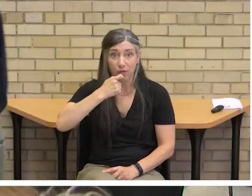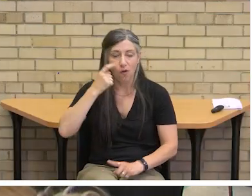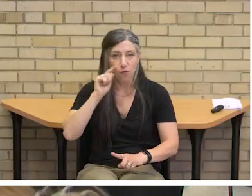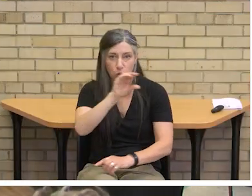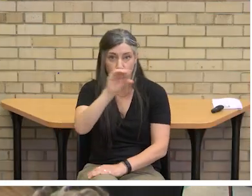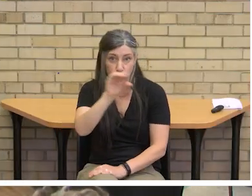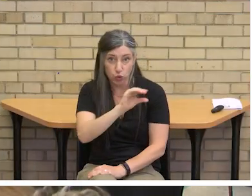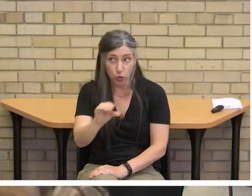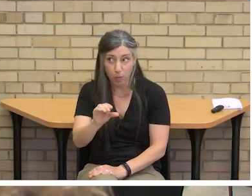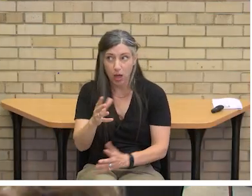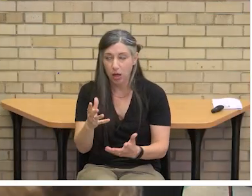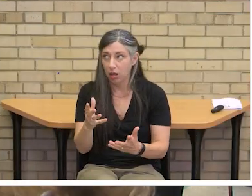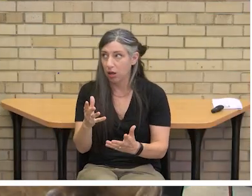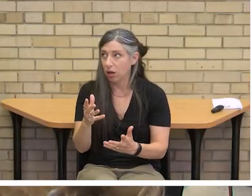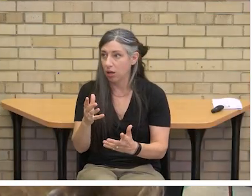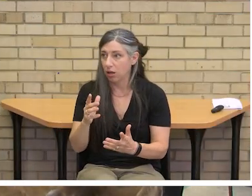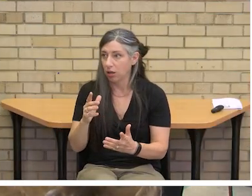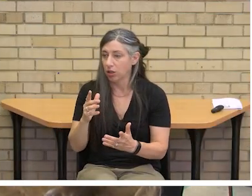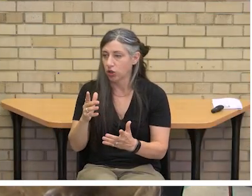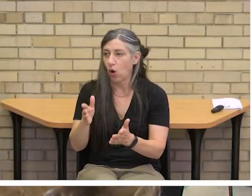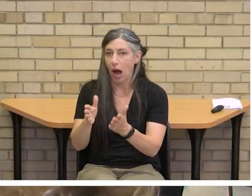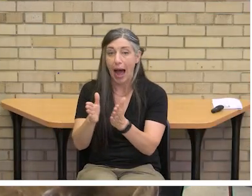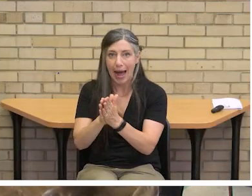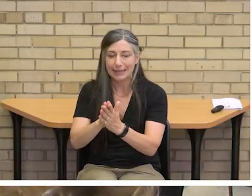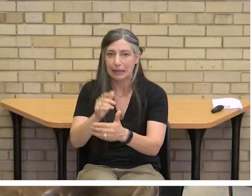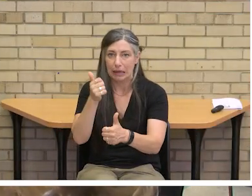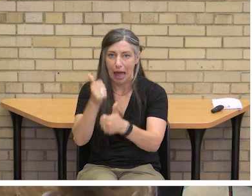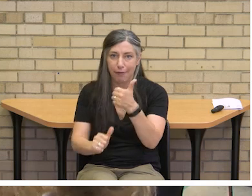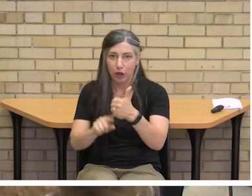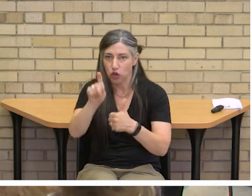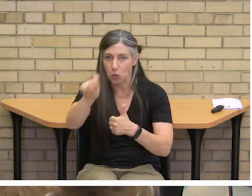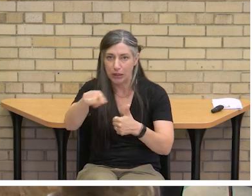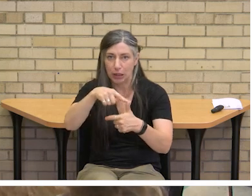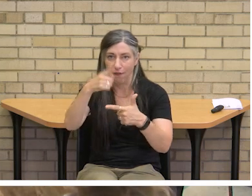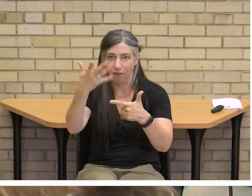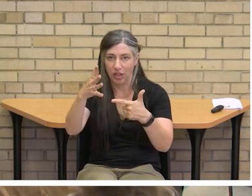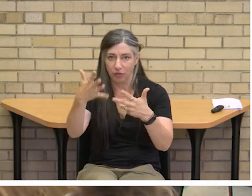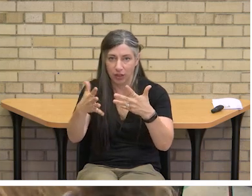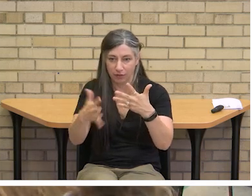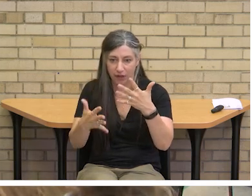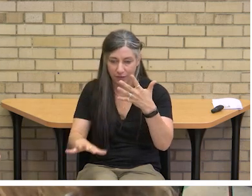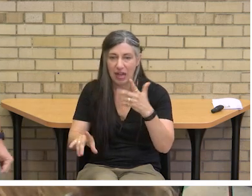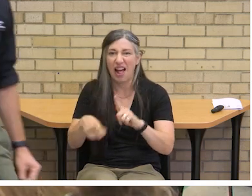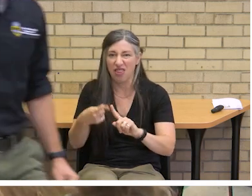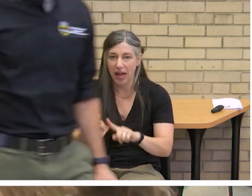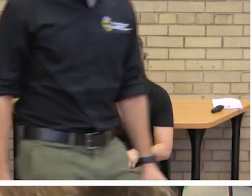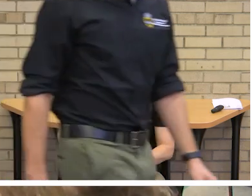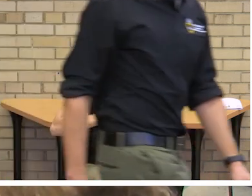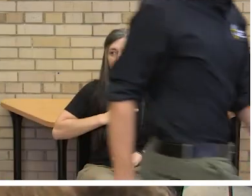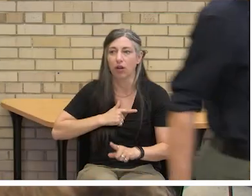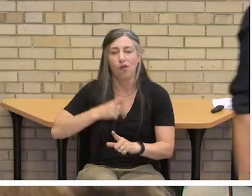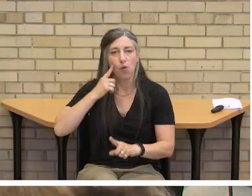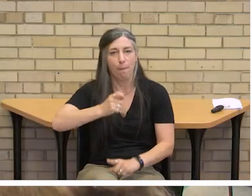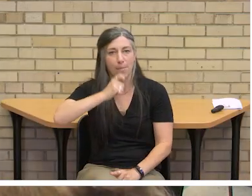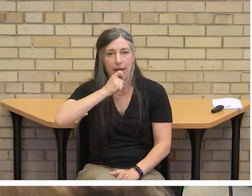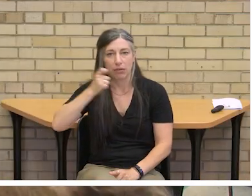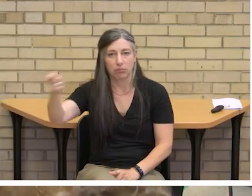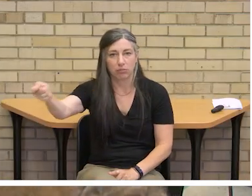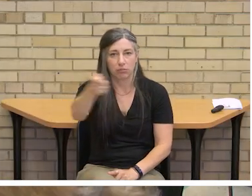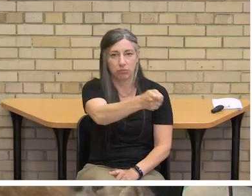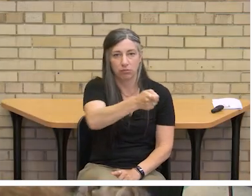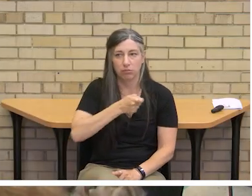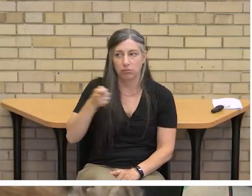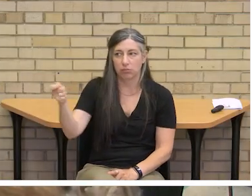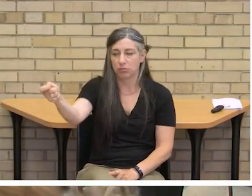ask the questions, then we'll answer them instead of having to pass it back a bunch of times. Right. So, Okay. yeah. So your answer was, yeah,